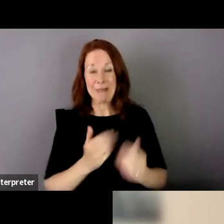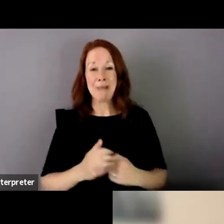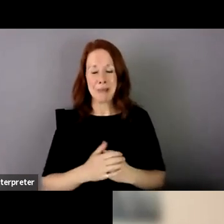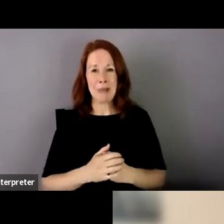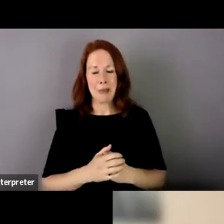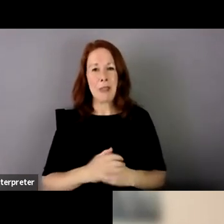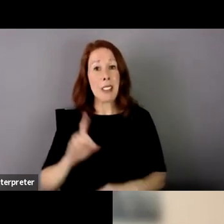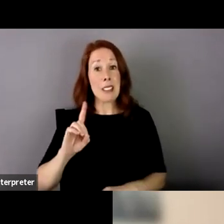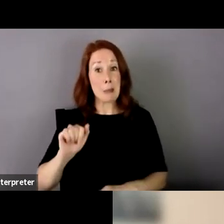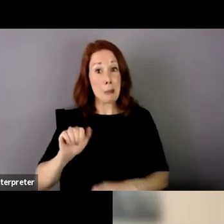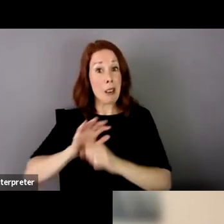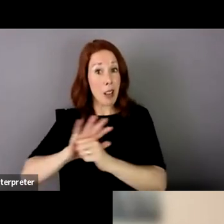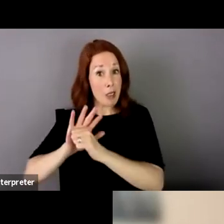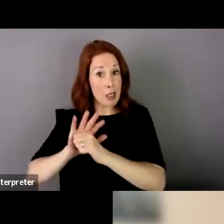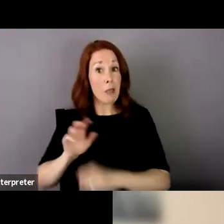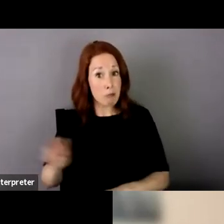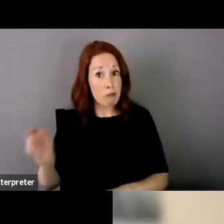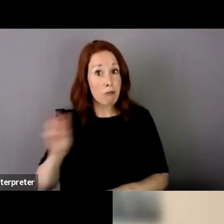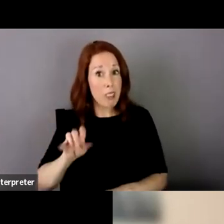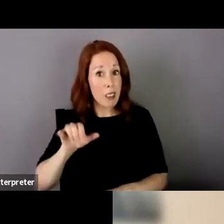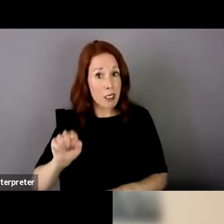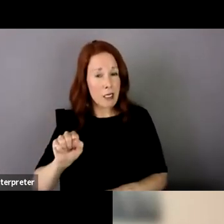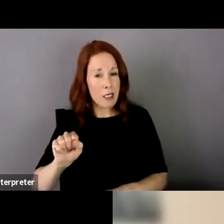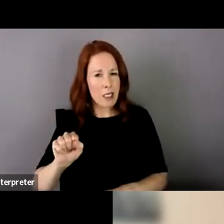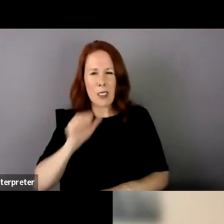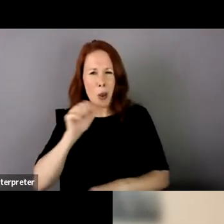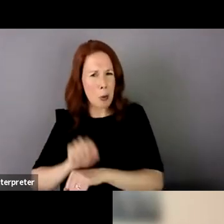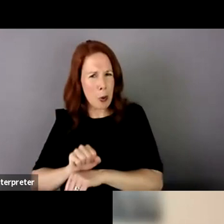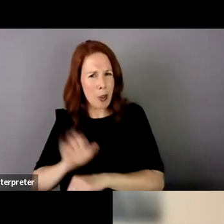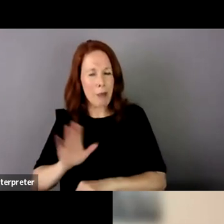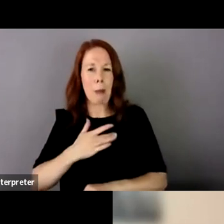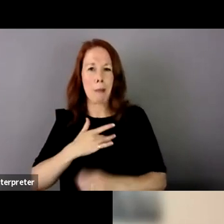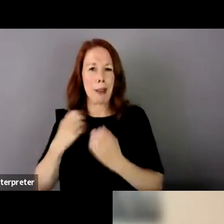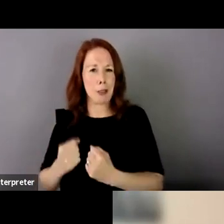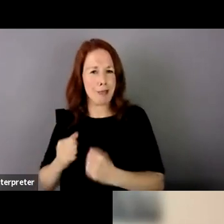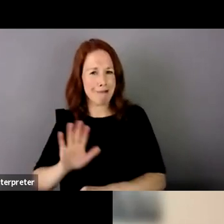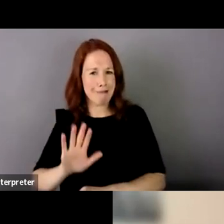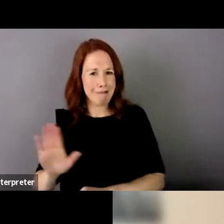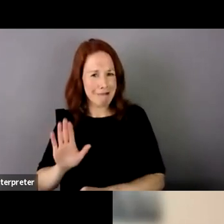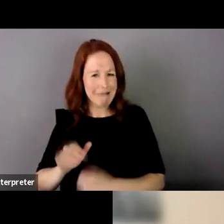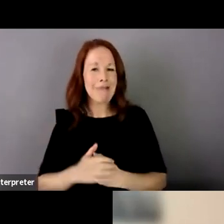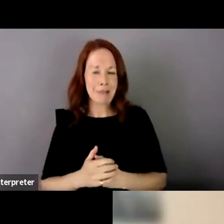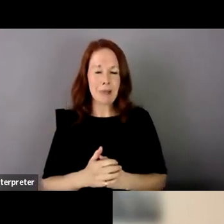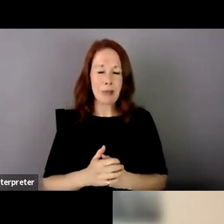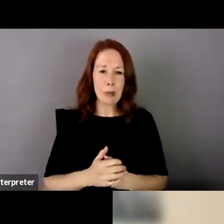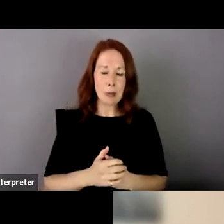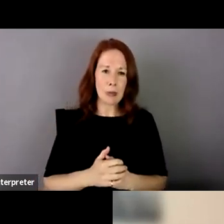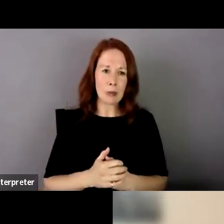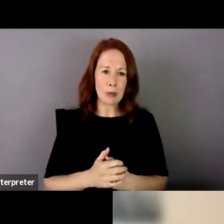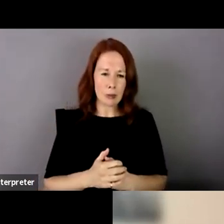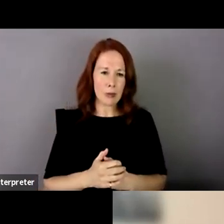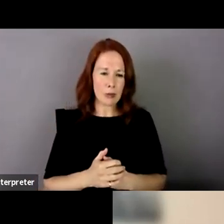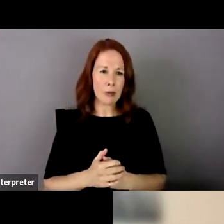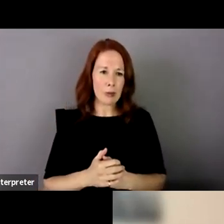lot of disability advocacy, but it's not my work. It's my passion. And within the area